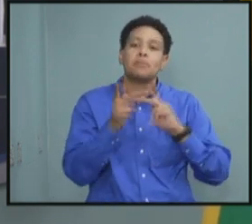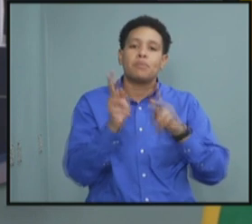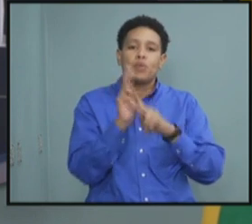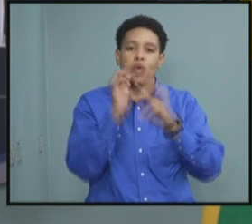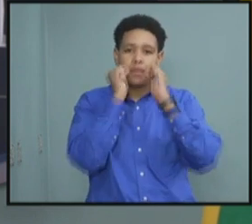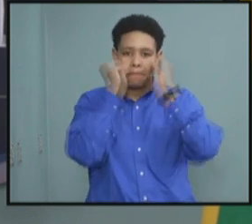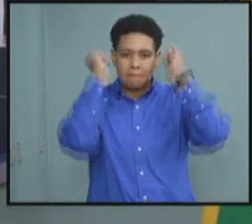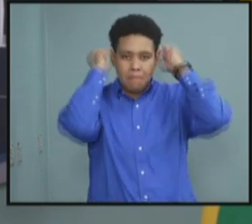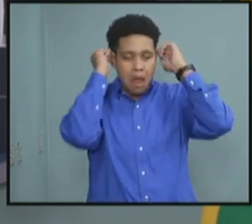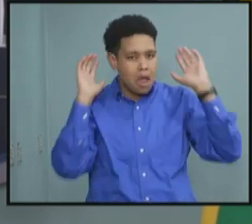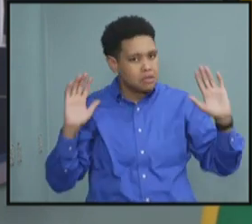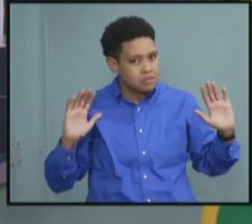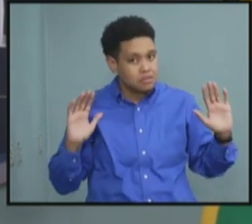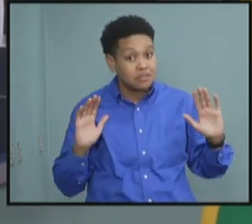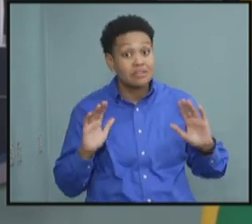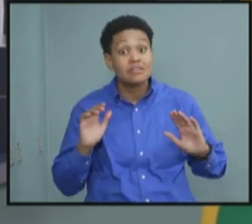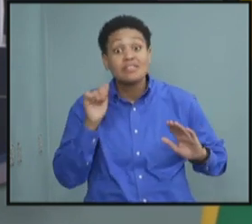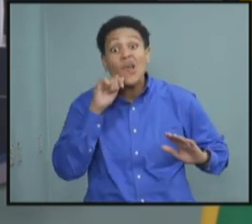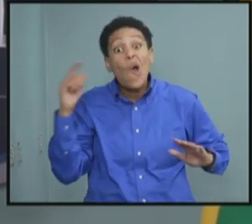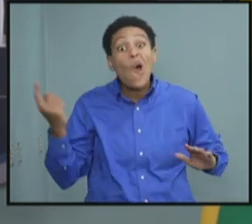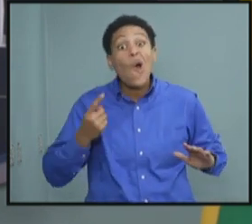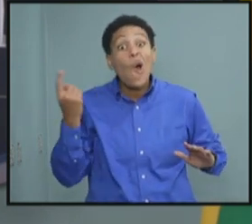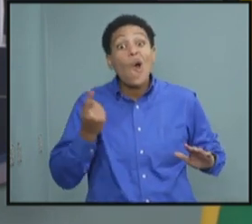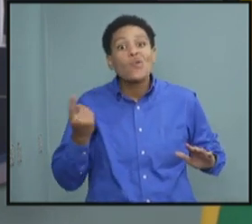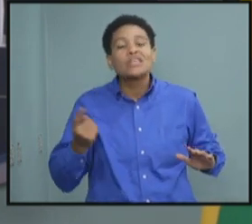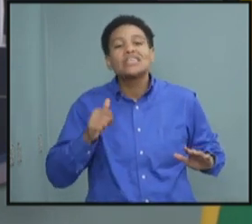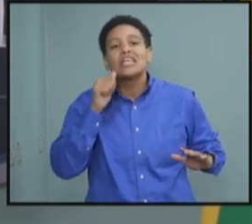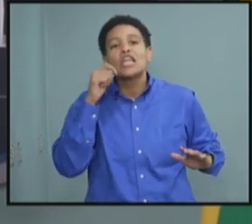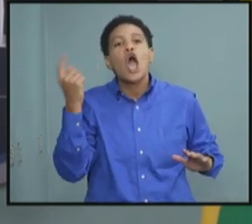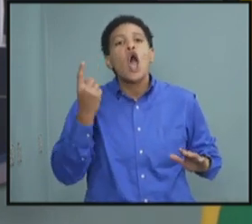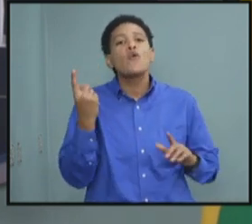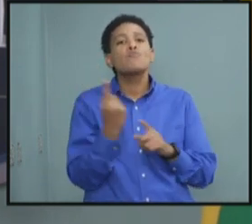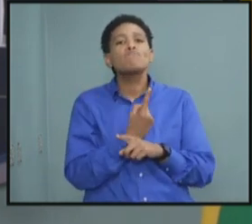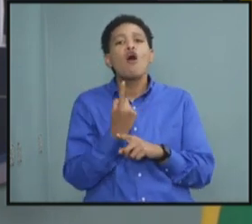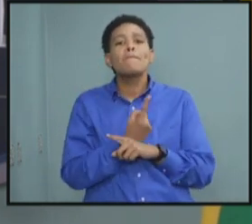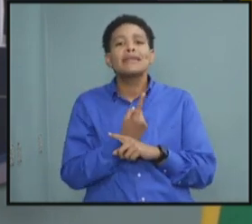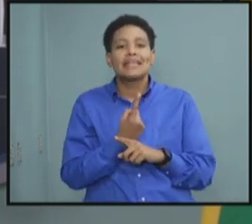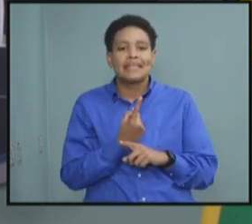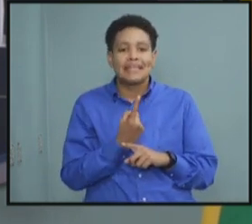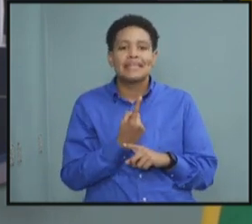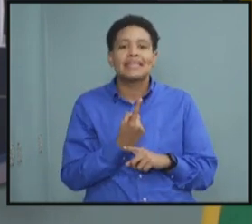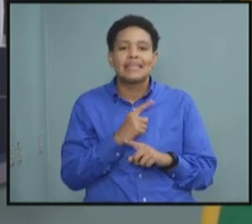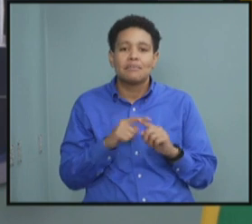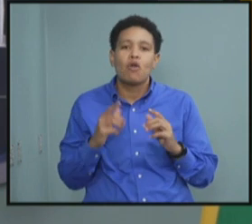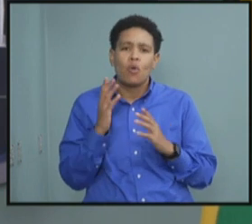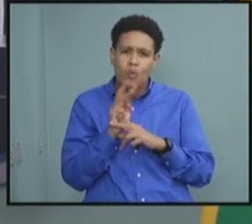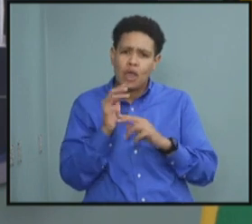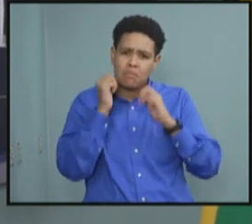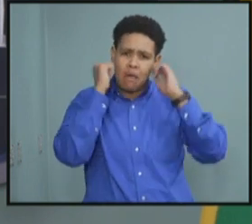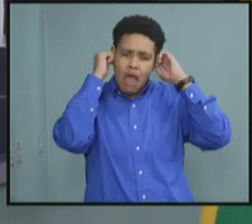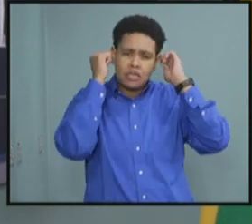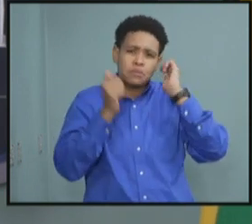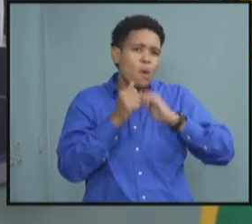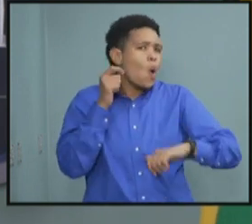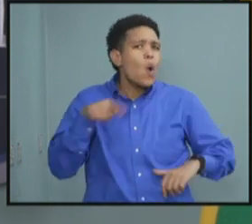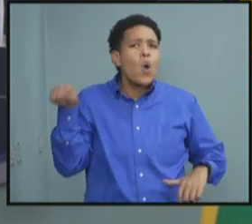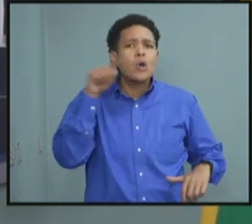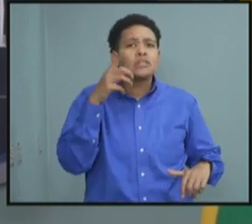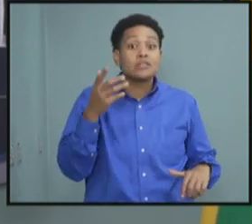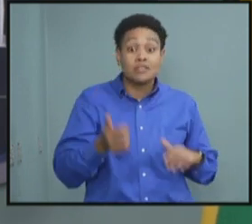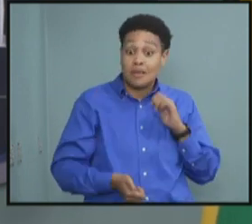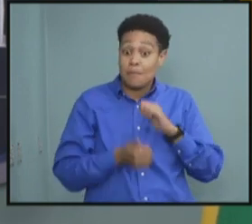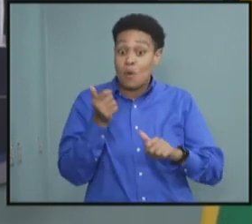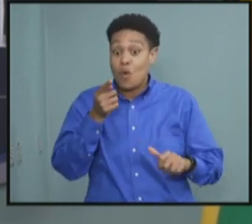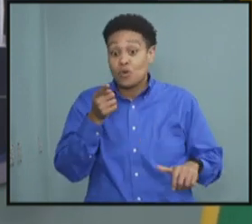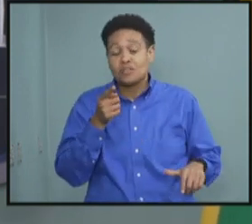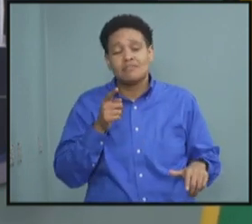masks, though not always, and not always properly. I would say that most Jamaicans are